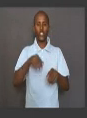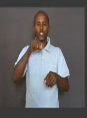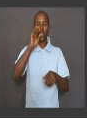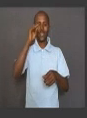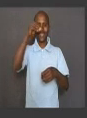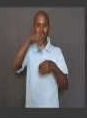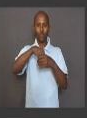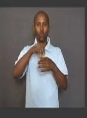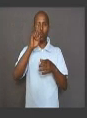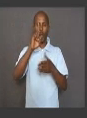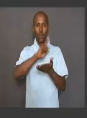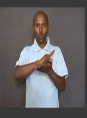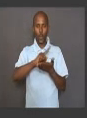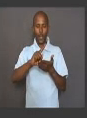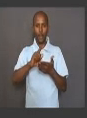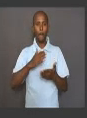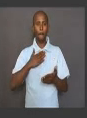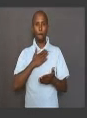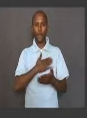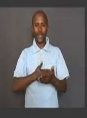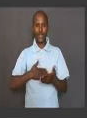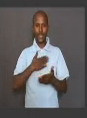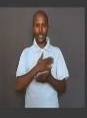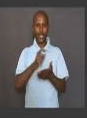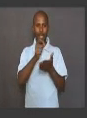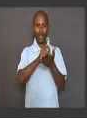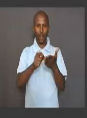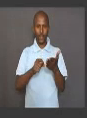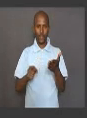week. Please write them down.